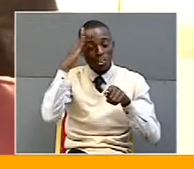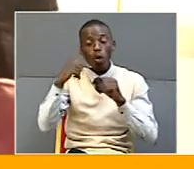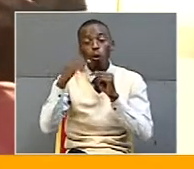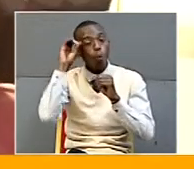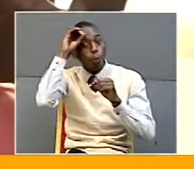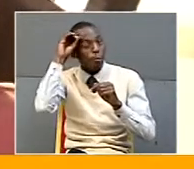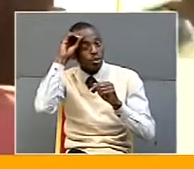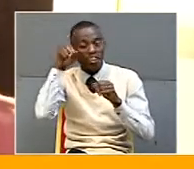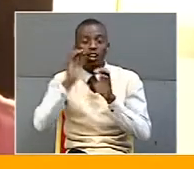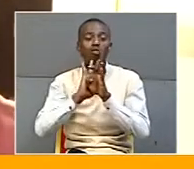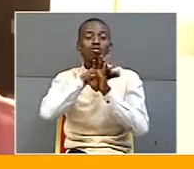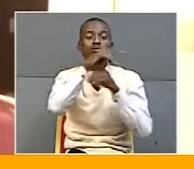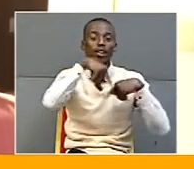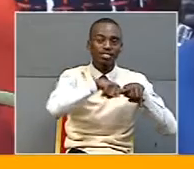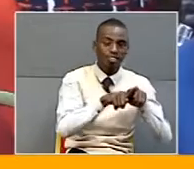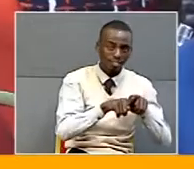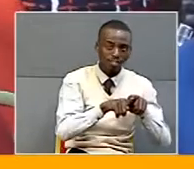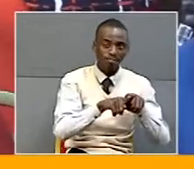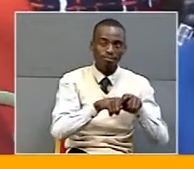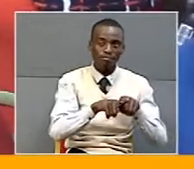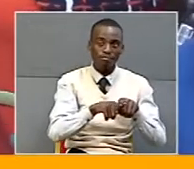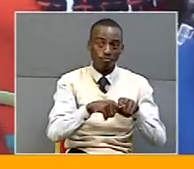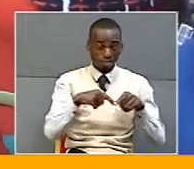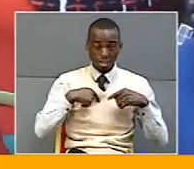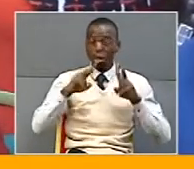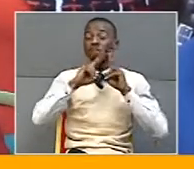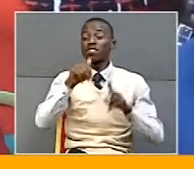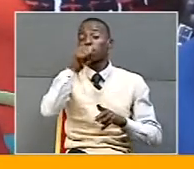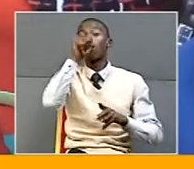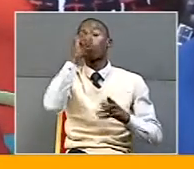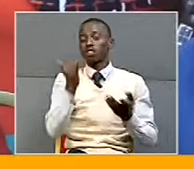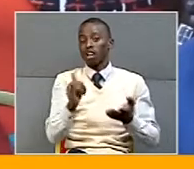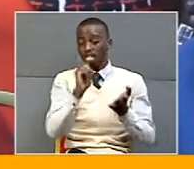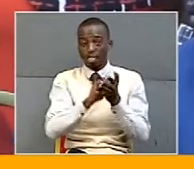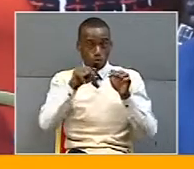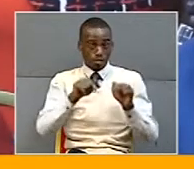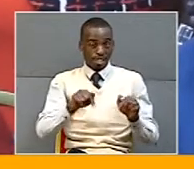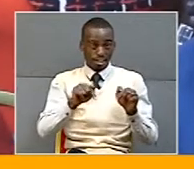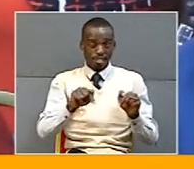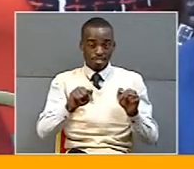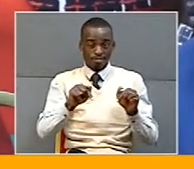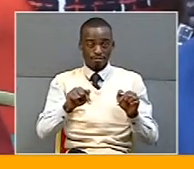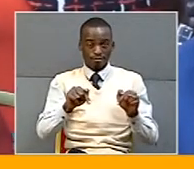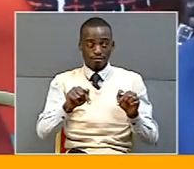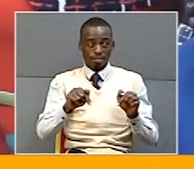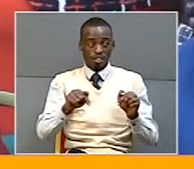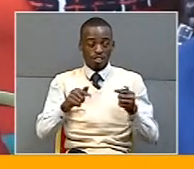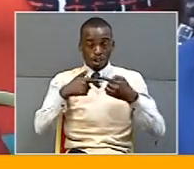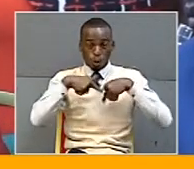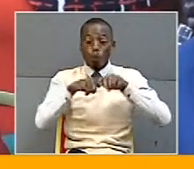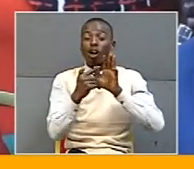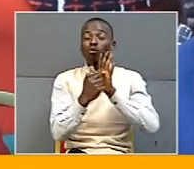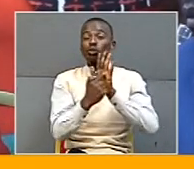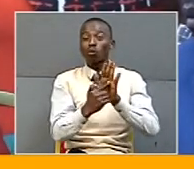cannot influence us with their opinion. And I'm very proud that today we have